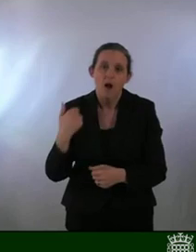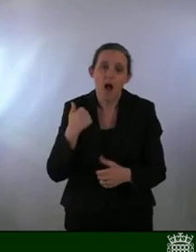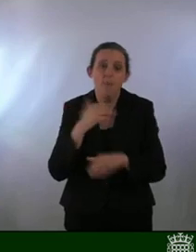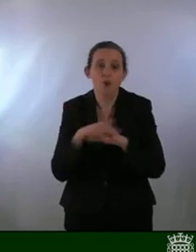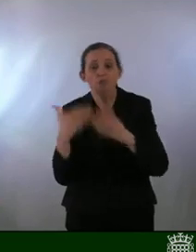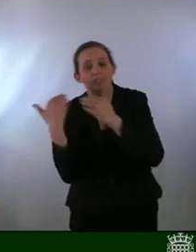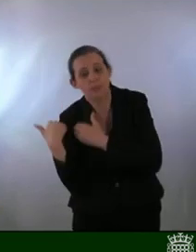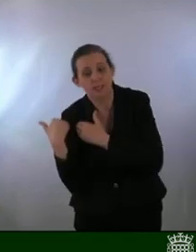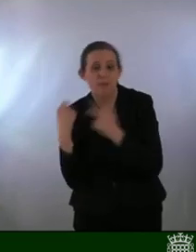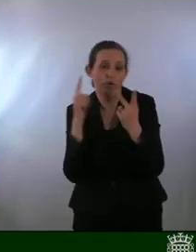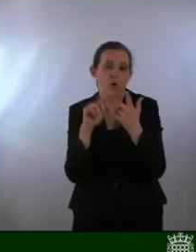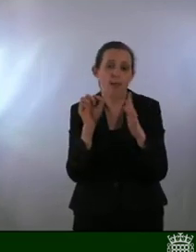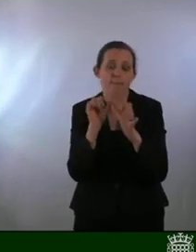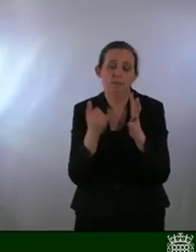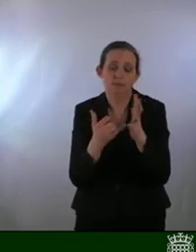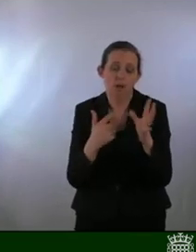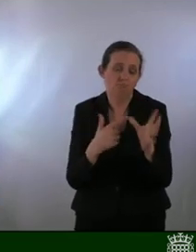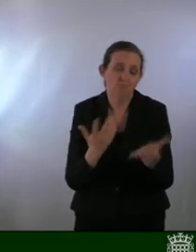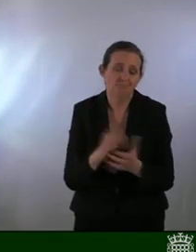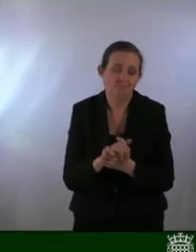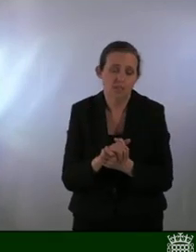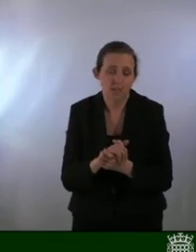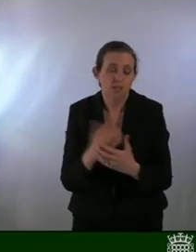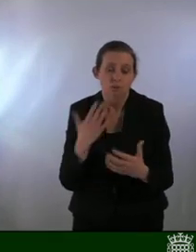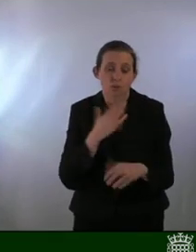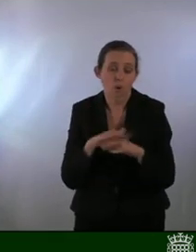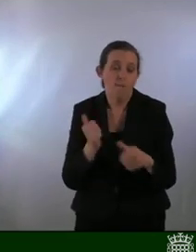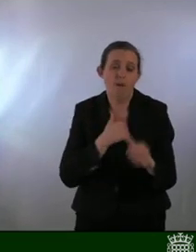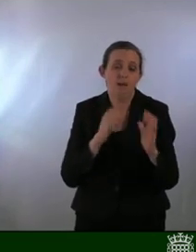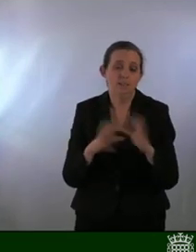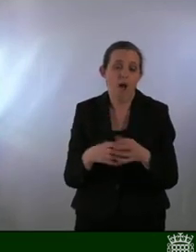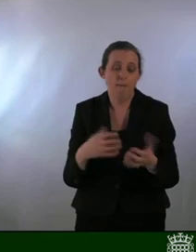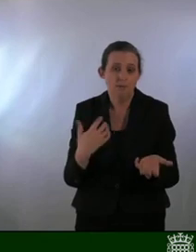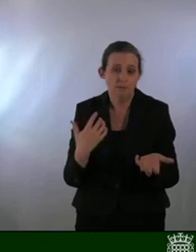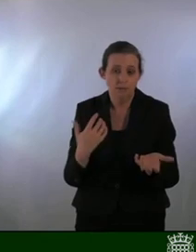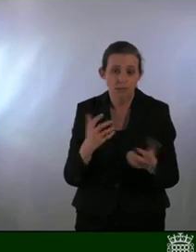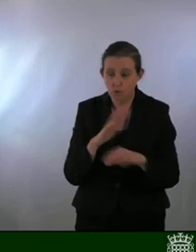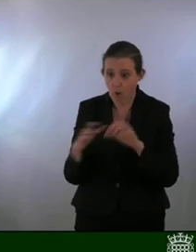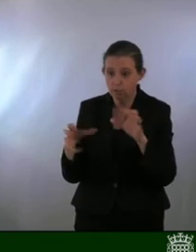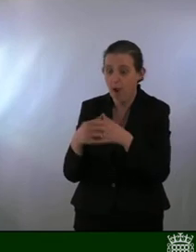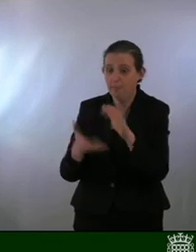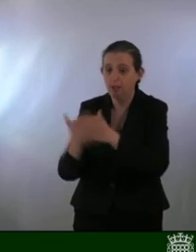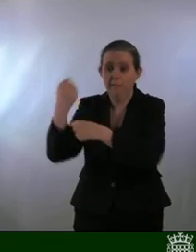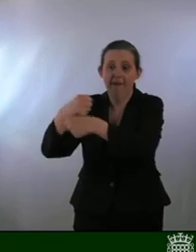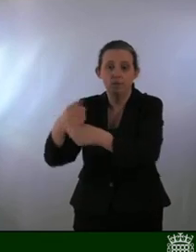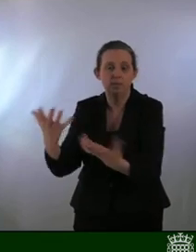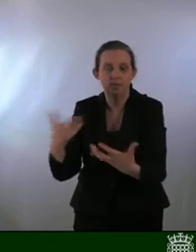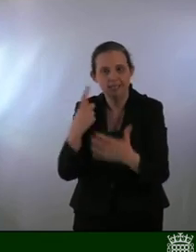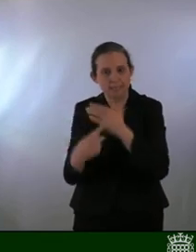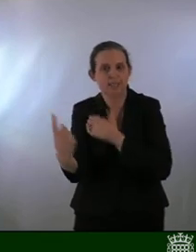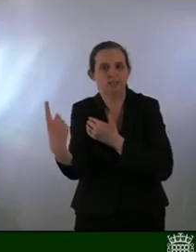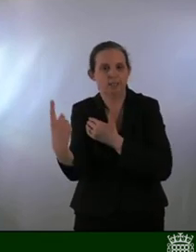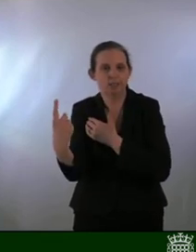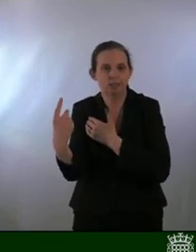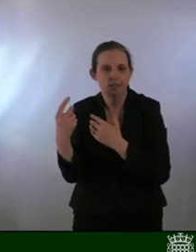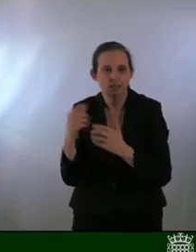IPSA. It is not a department of government. It is independent, as we well